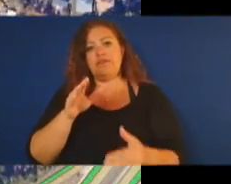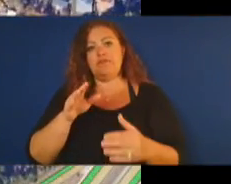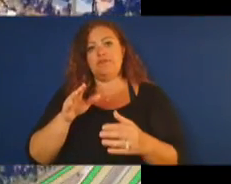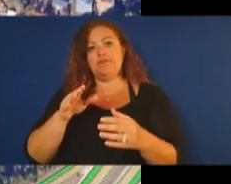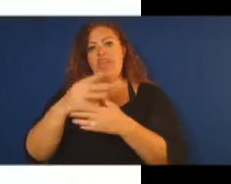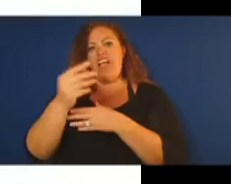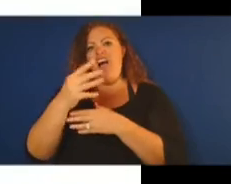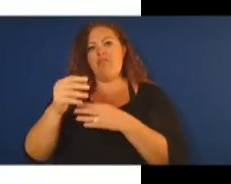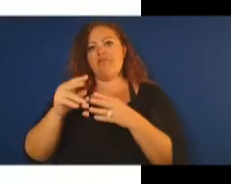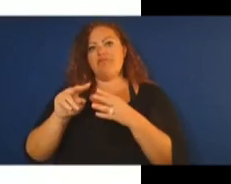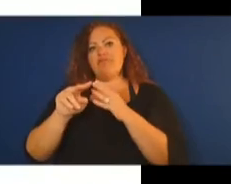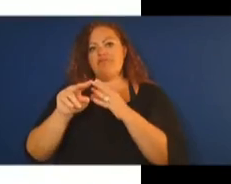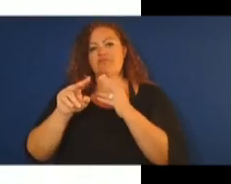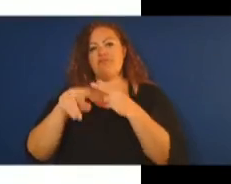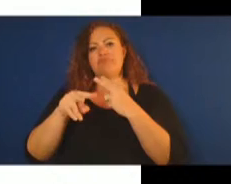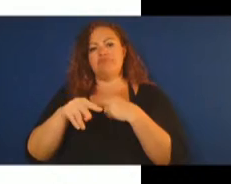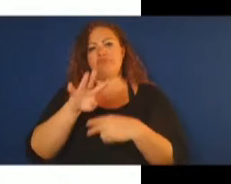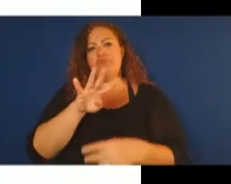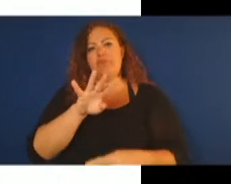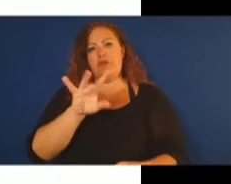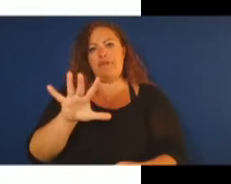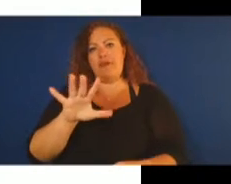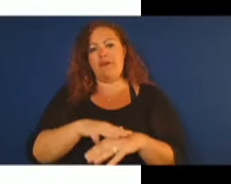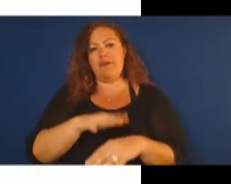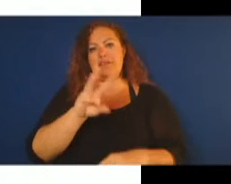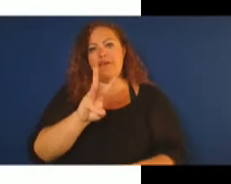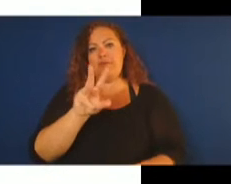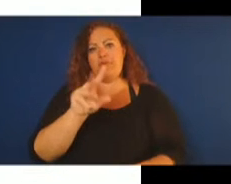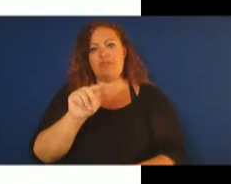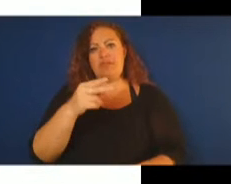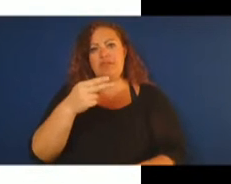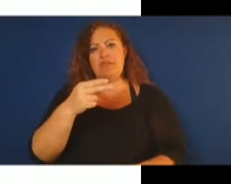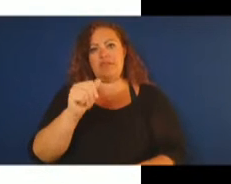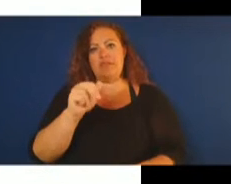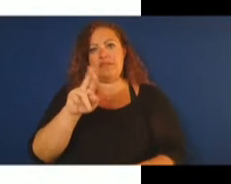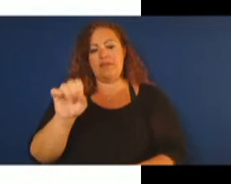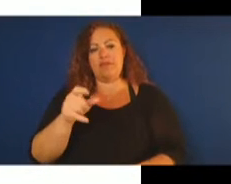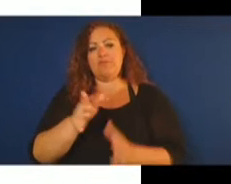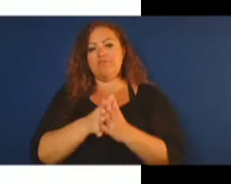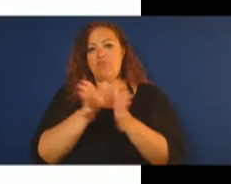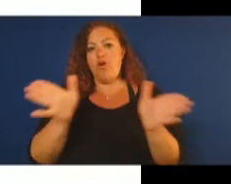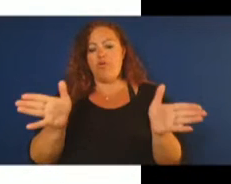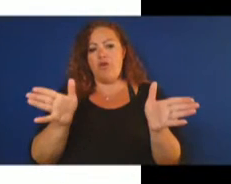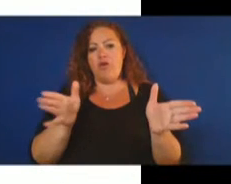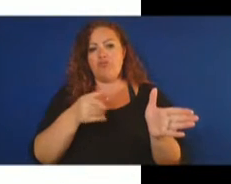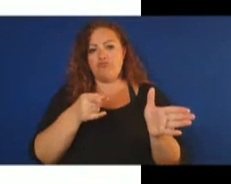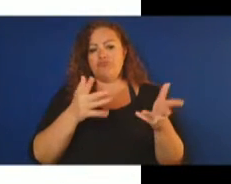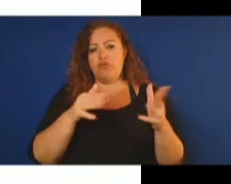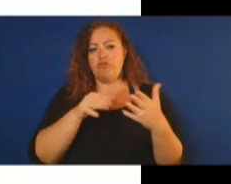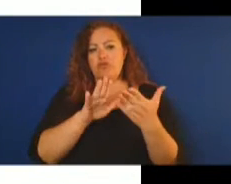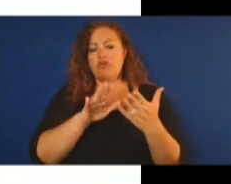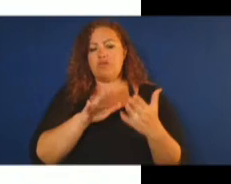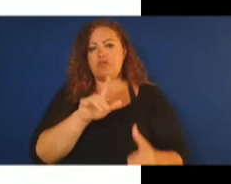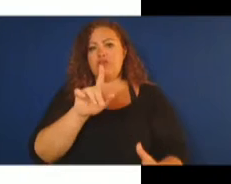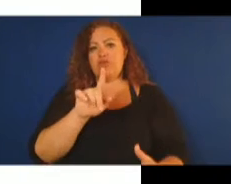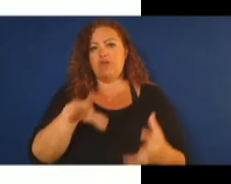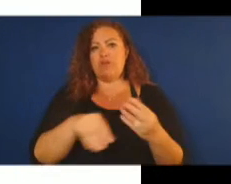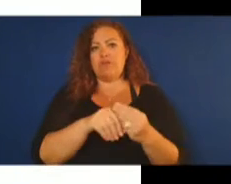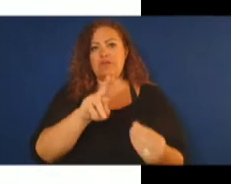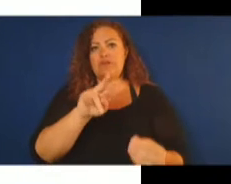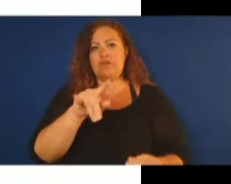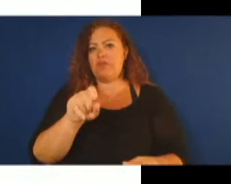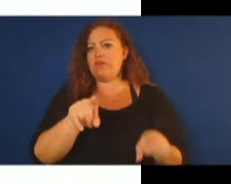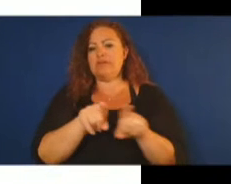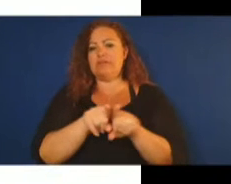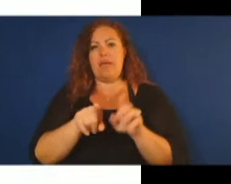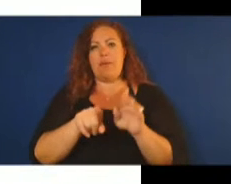WT Harris um as an overview we're address that 21 additional units keeping the same height same